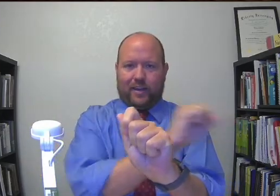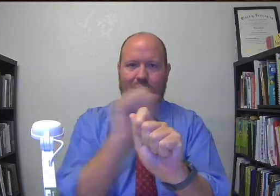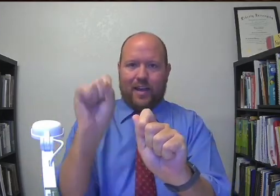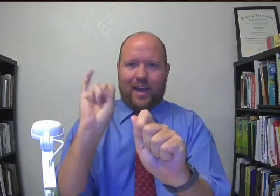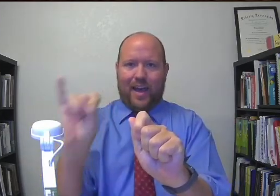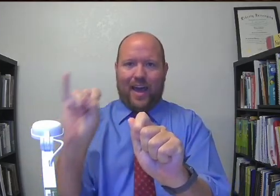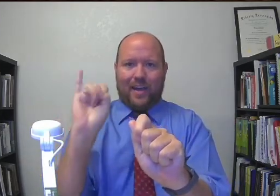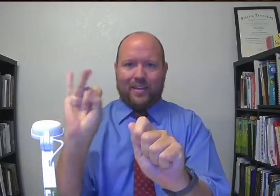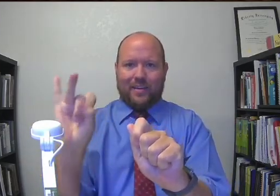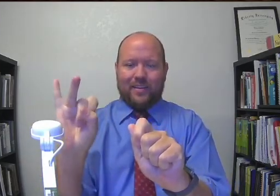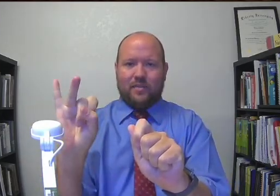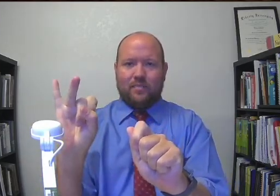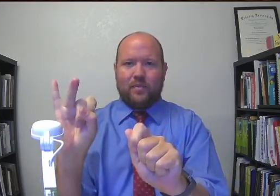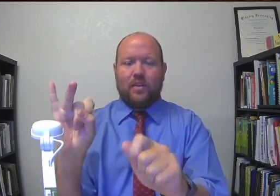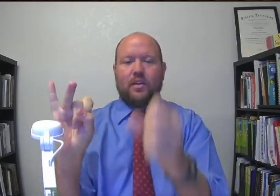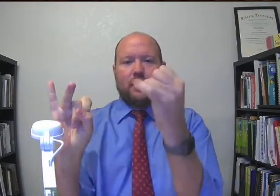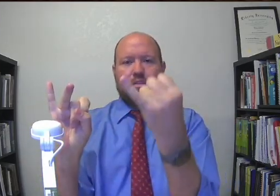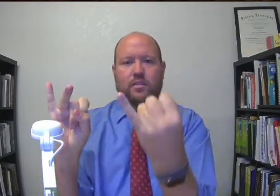N-ter-tain.